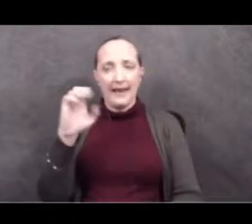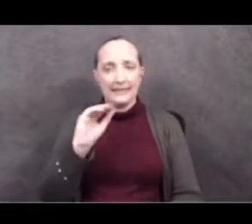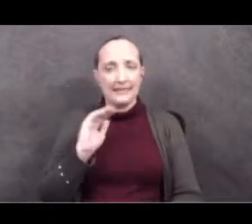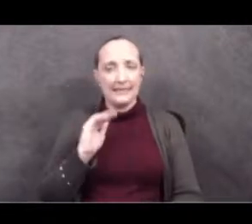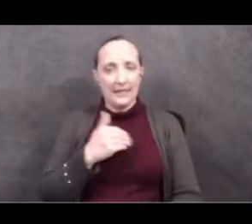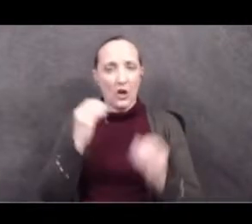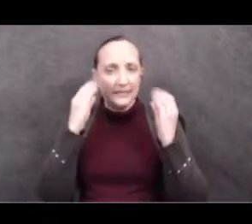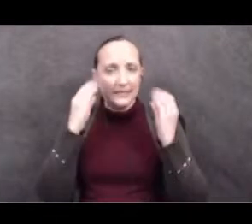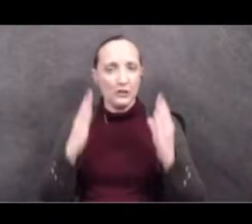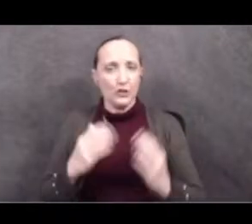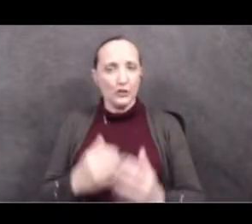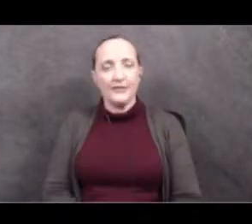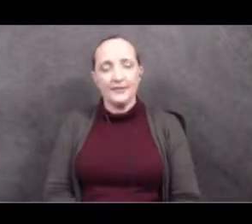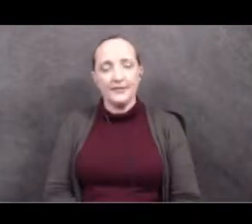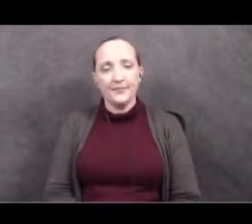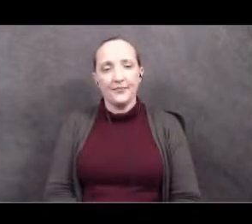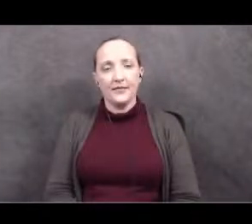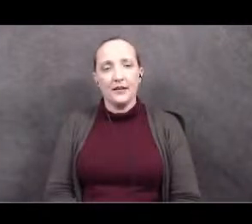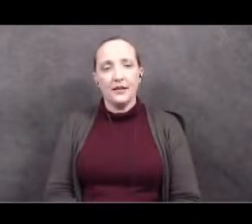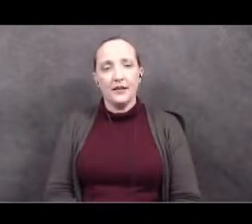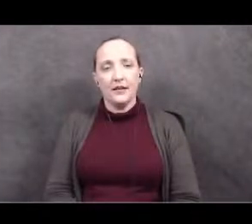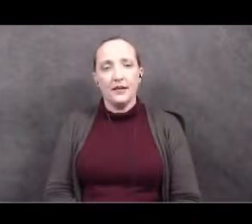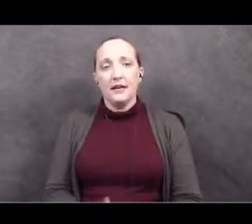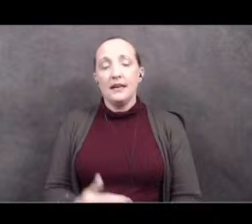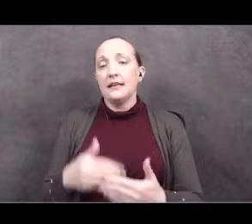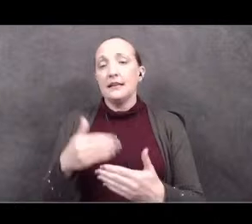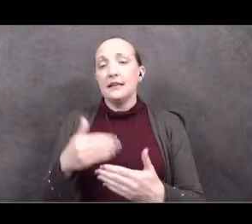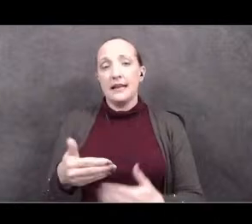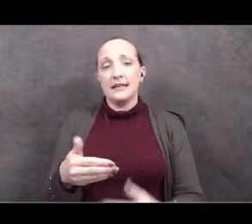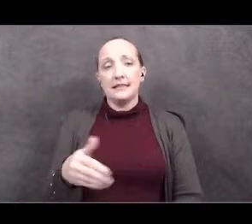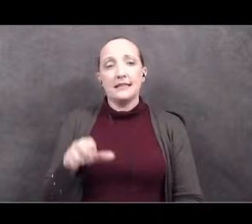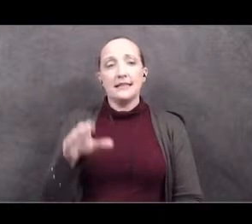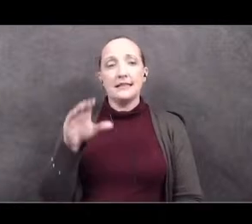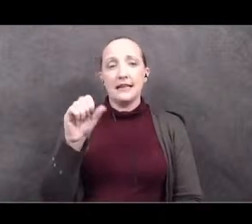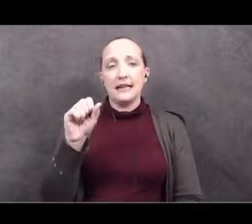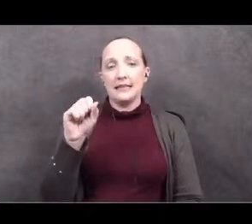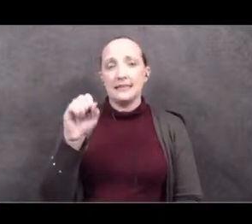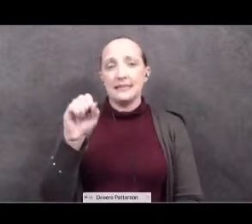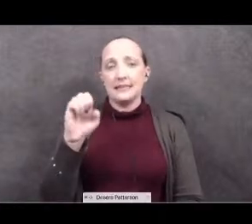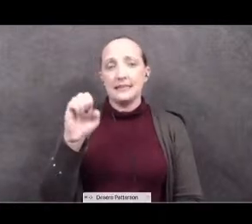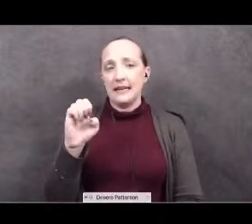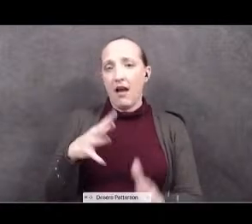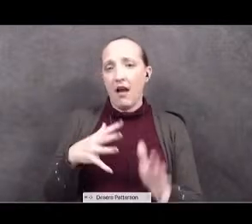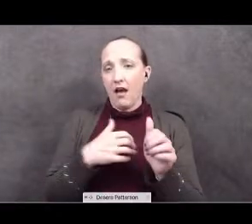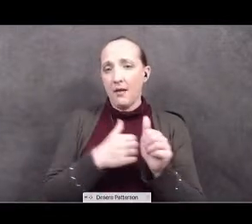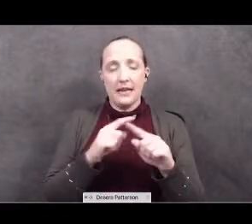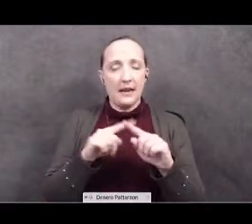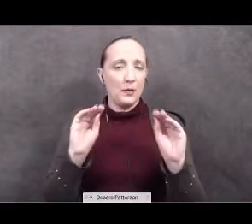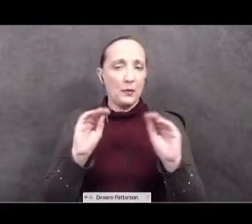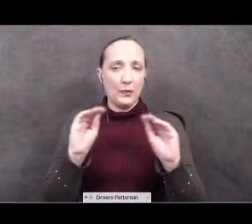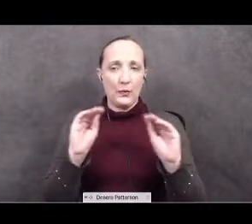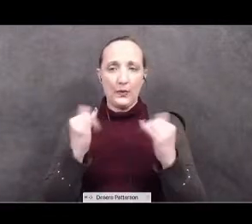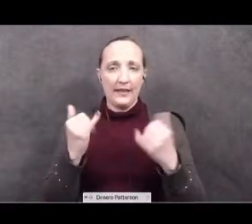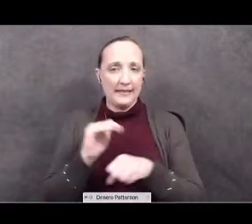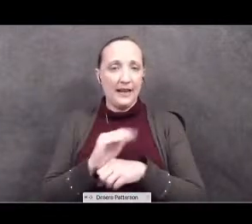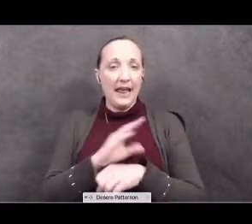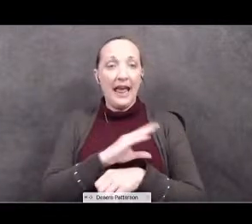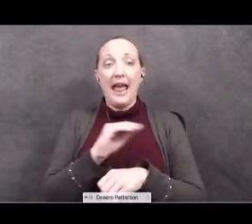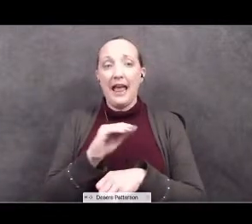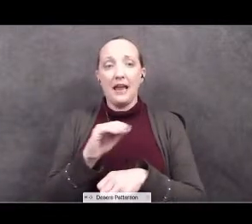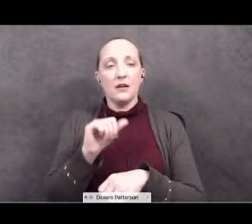teachers um next item on the agenda is CC update but I don't believe we have an update this evening uh nor do we have a Mac